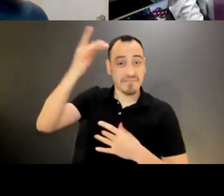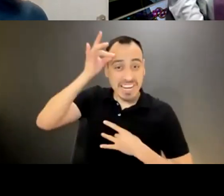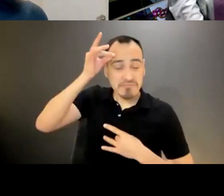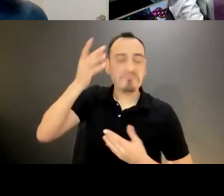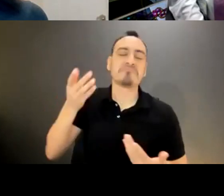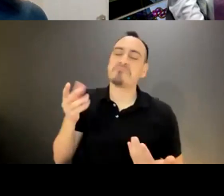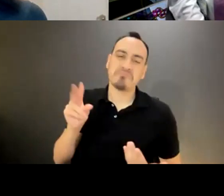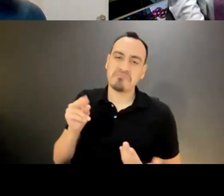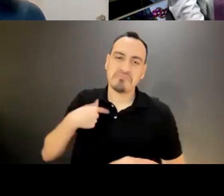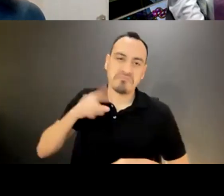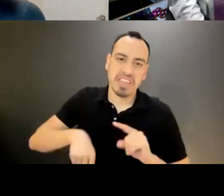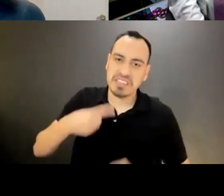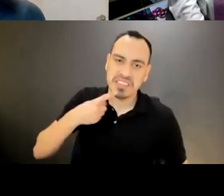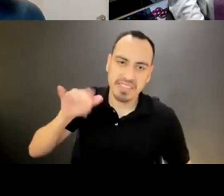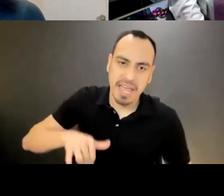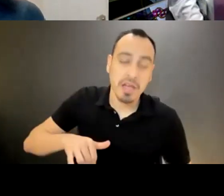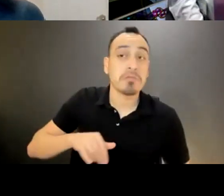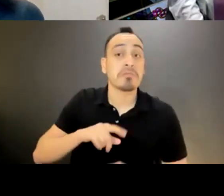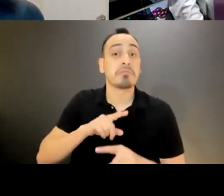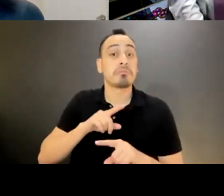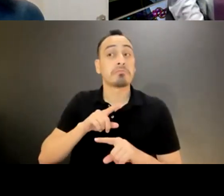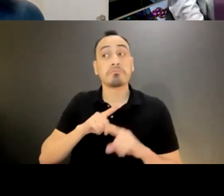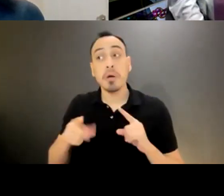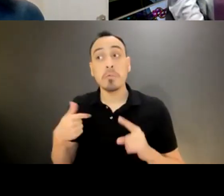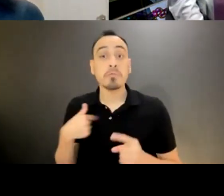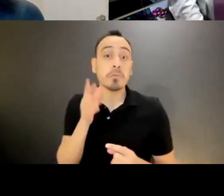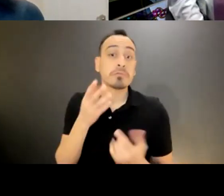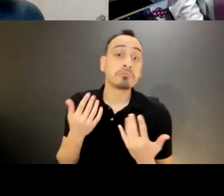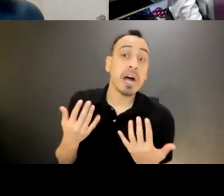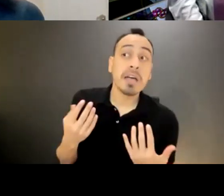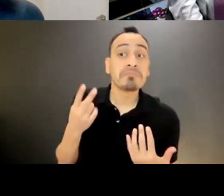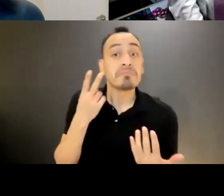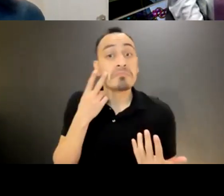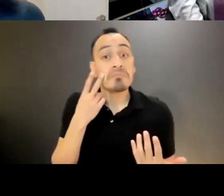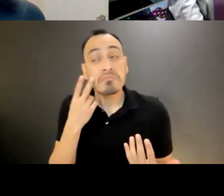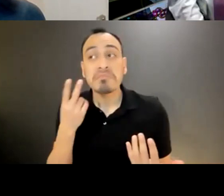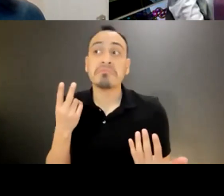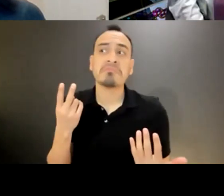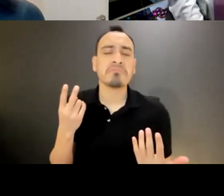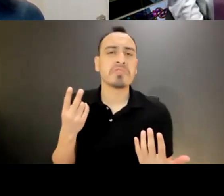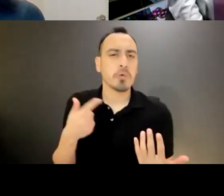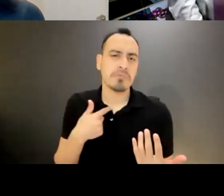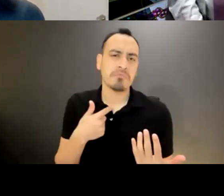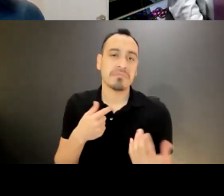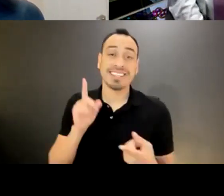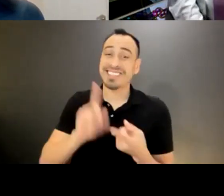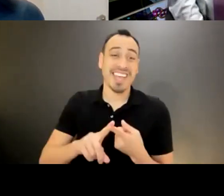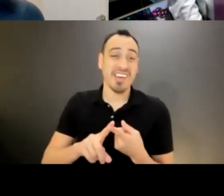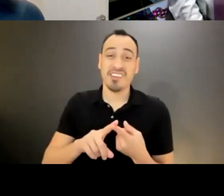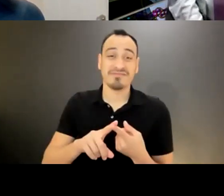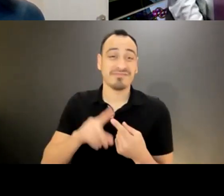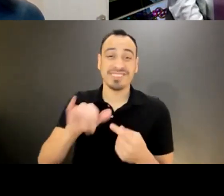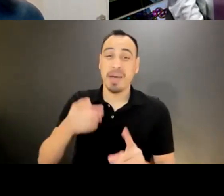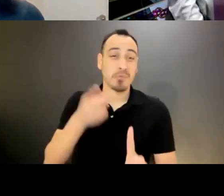least until that's totally clear, it makes sense to be cautious. But with all